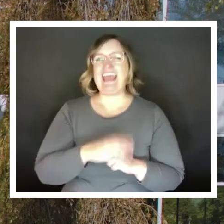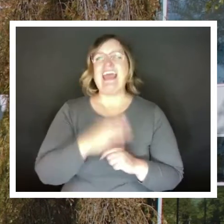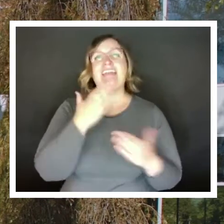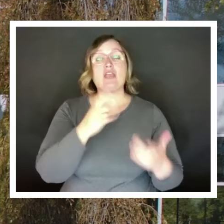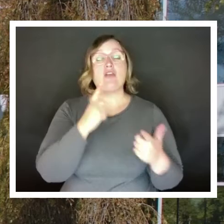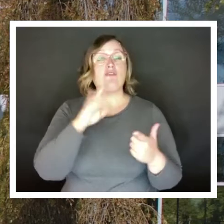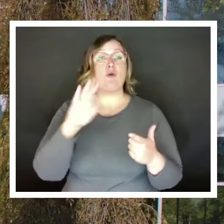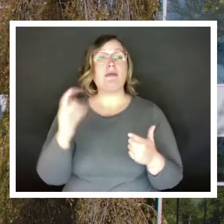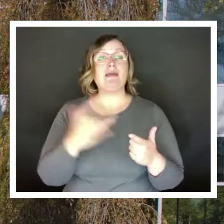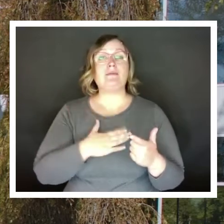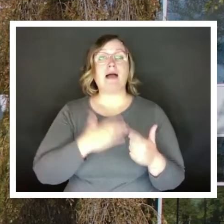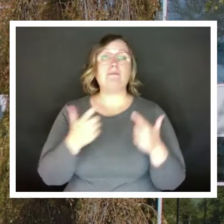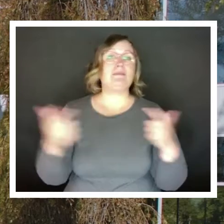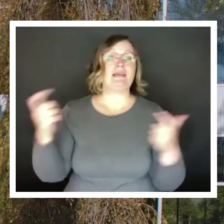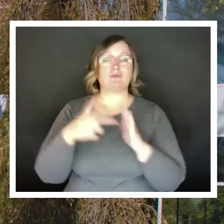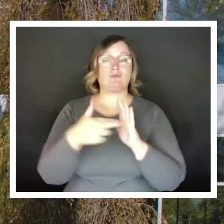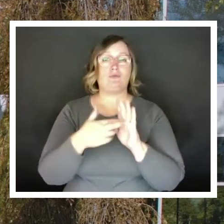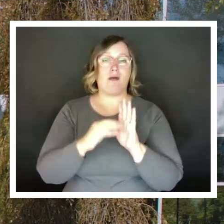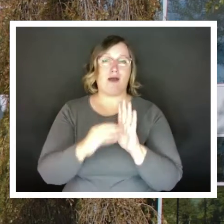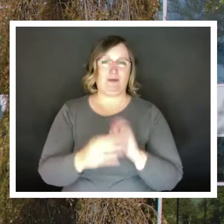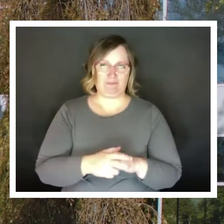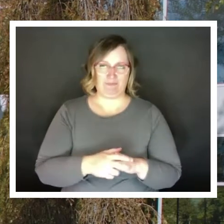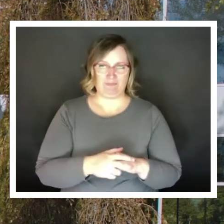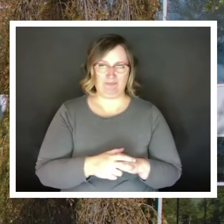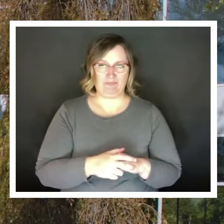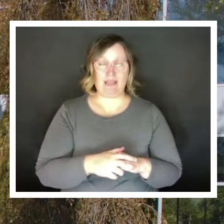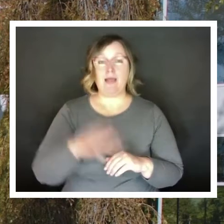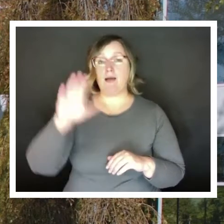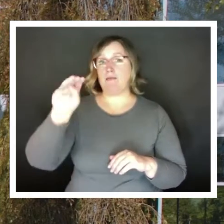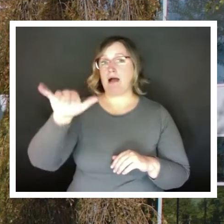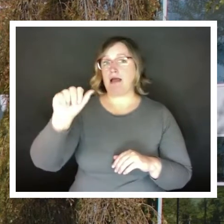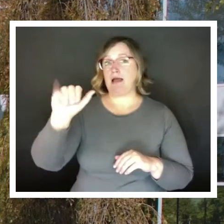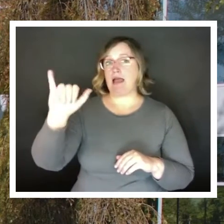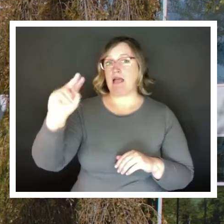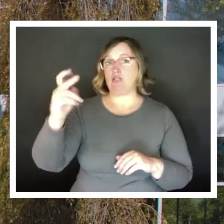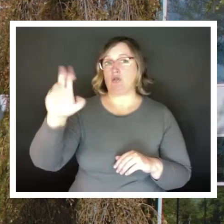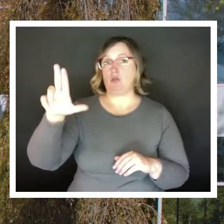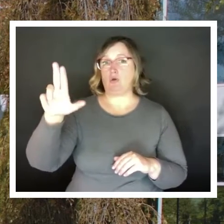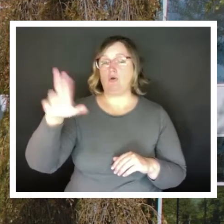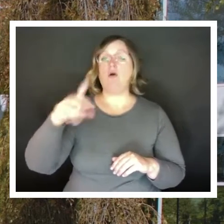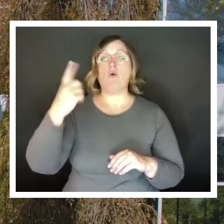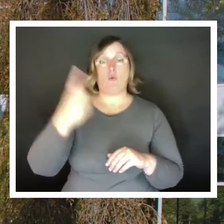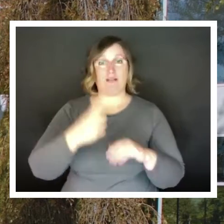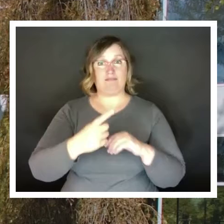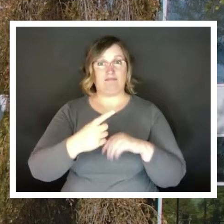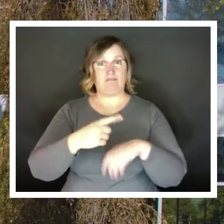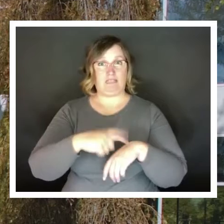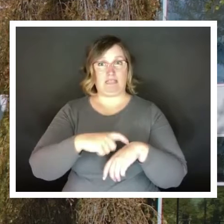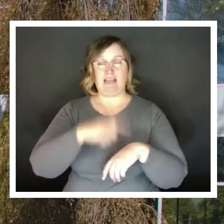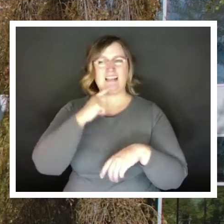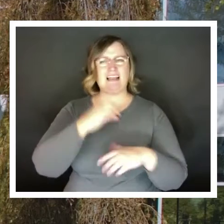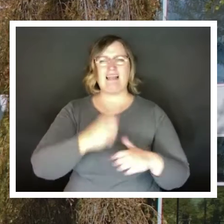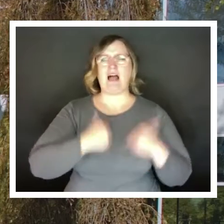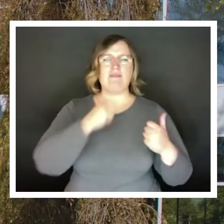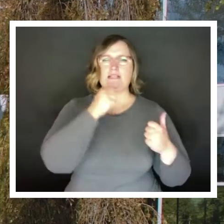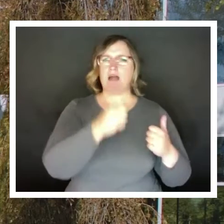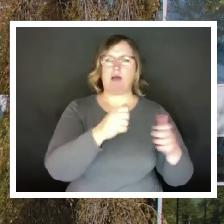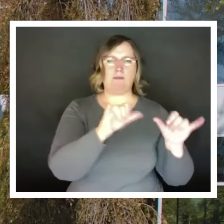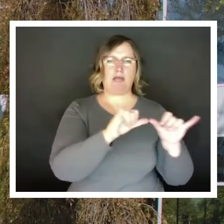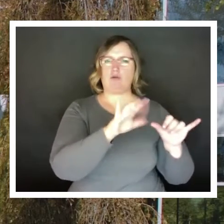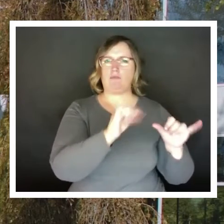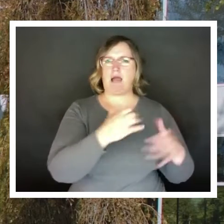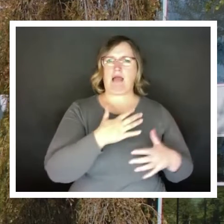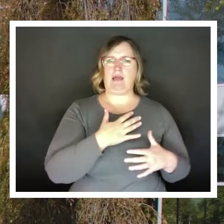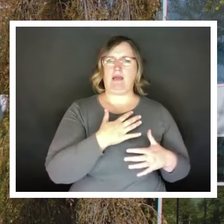model. As Maya Angelou once said, life is not measured by the number of breaths we take, but by the moments that take our